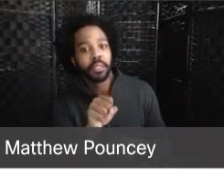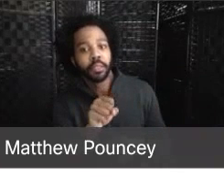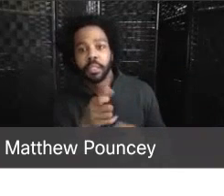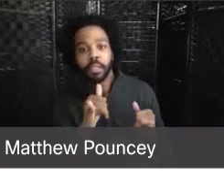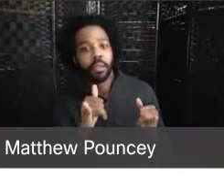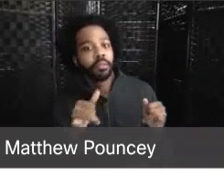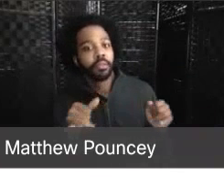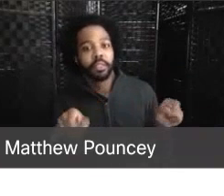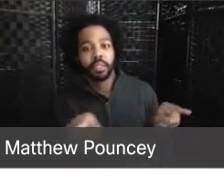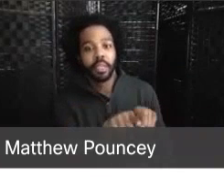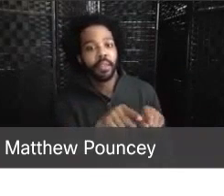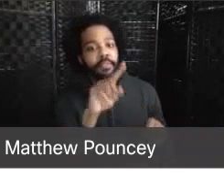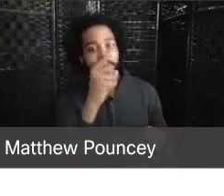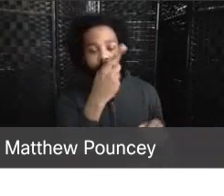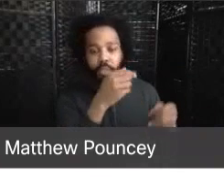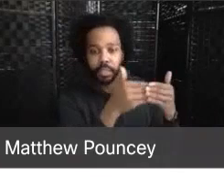slide.